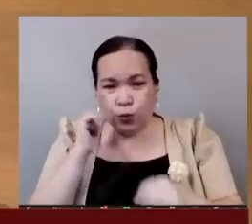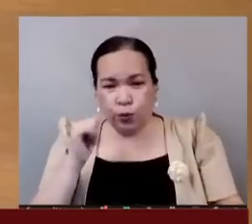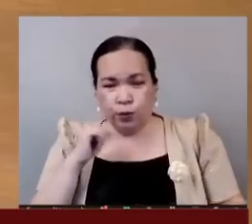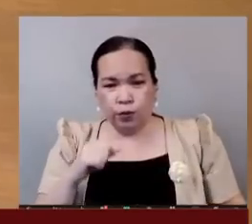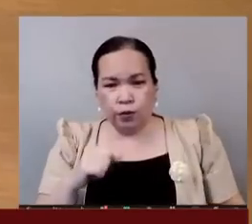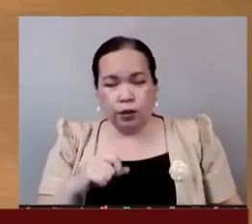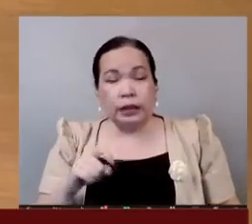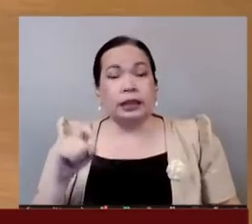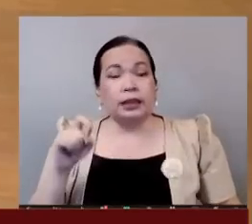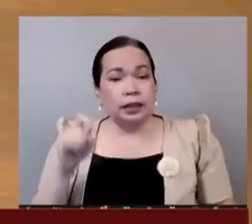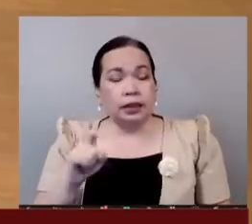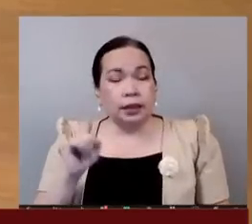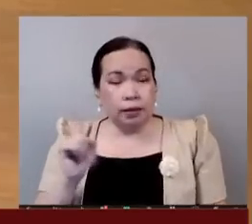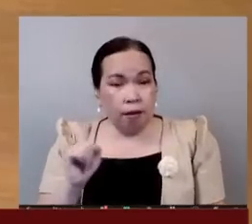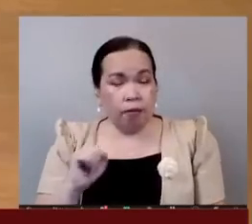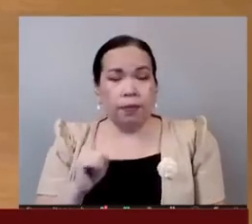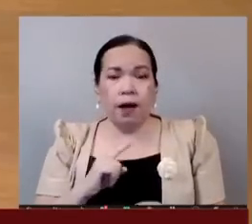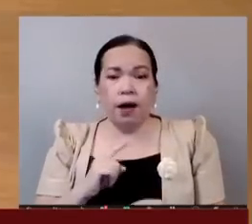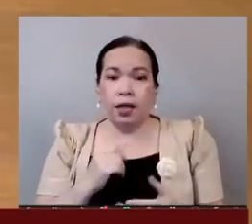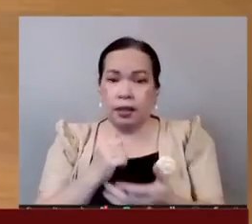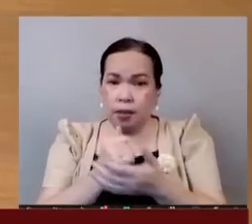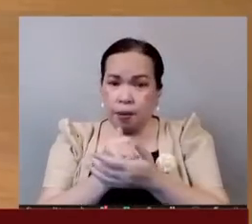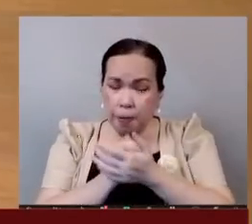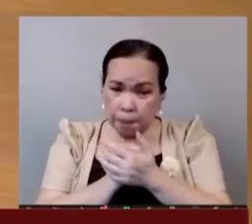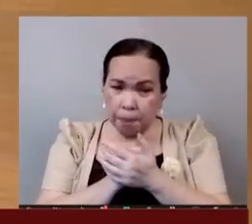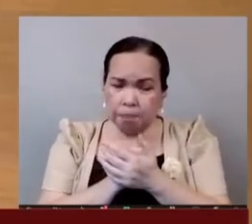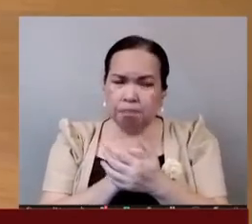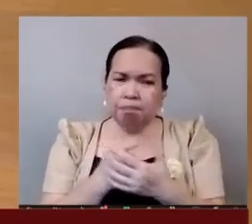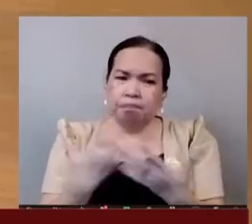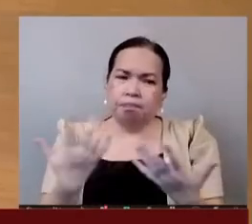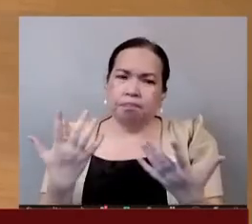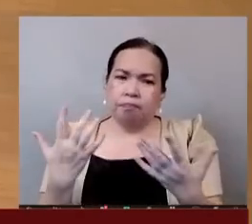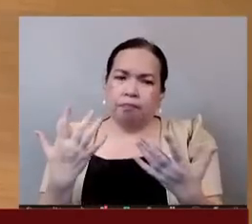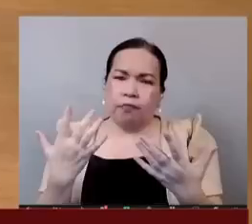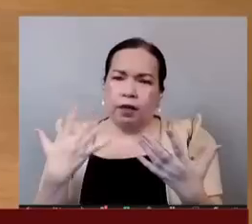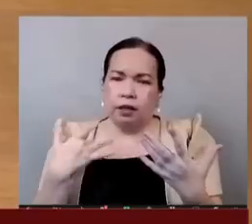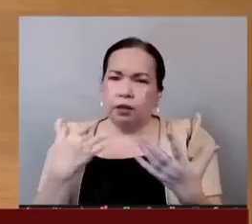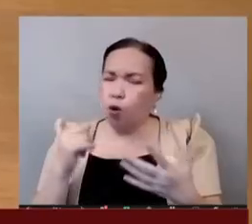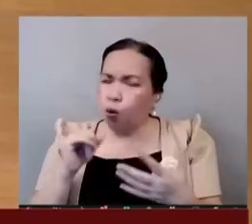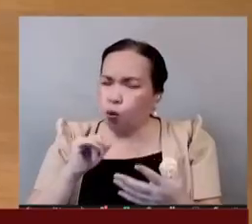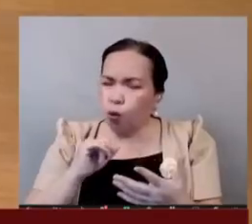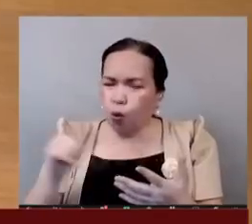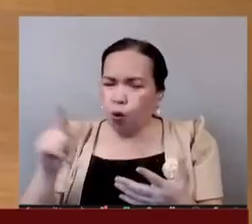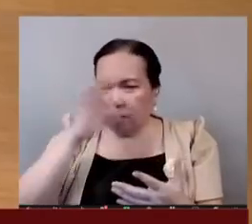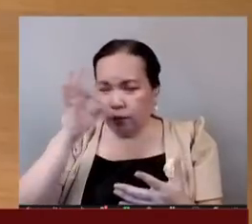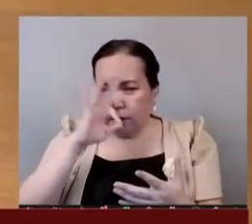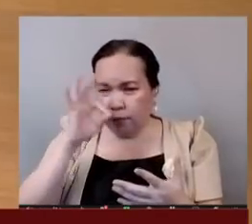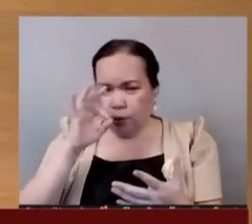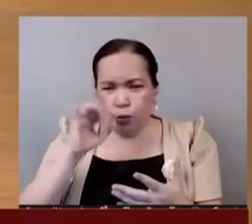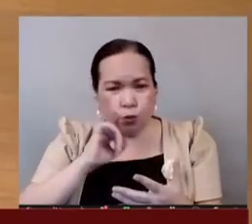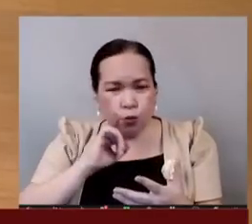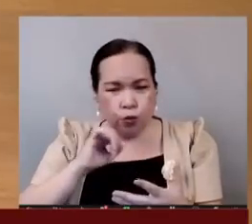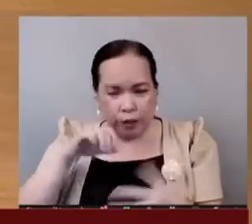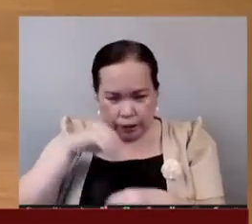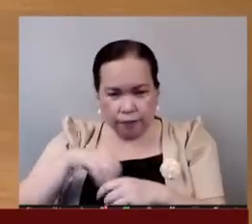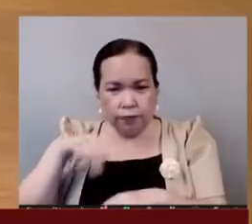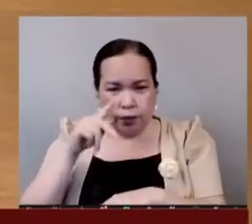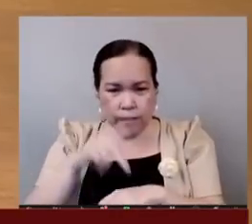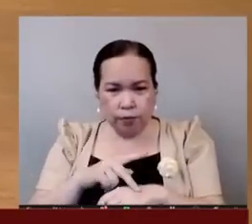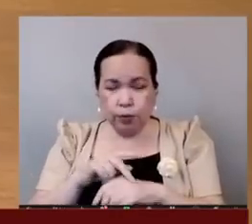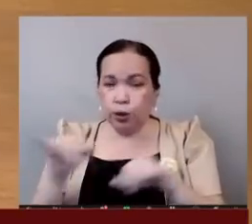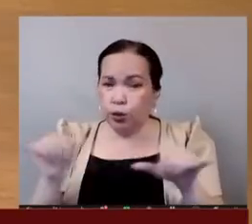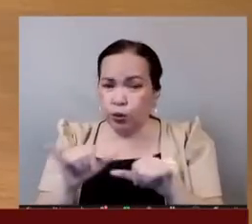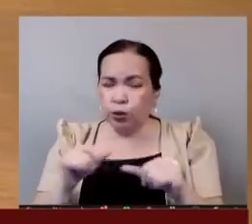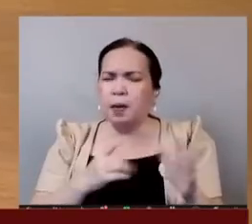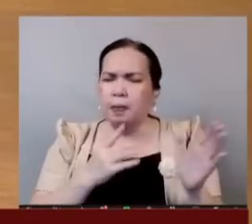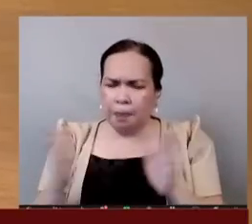Kakailanganin natin ang tulong at kakayahan ng buong pamahalaan at ng buong bansa. And so, we shall do the same for the next